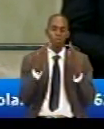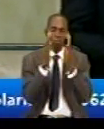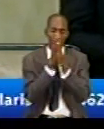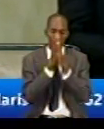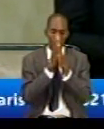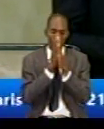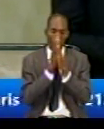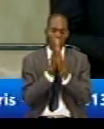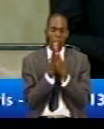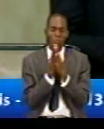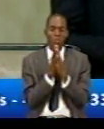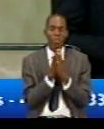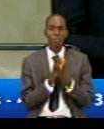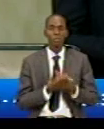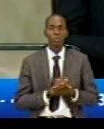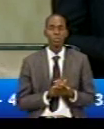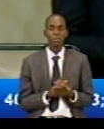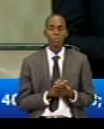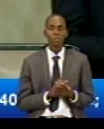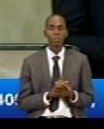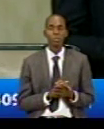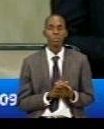His labor on us will not be in vain.